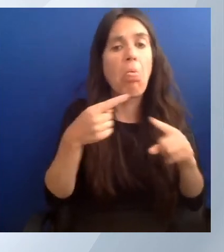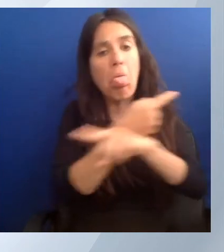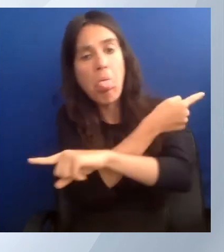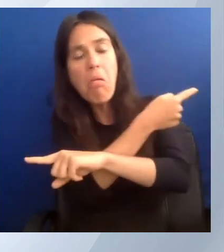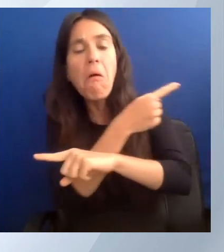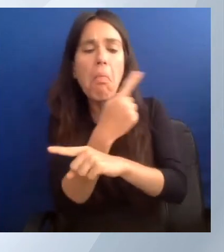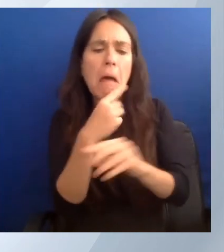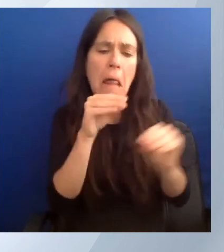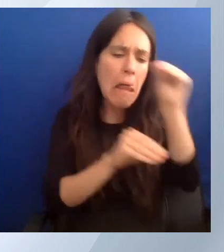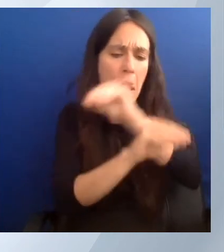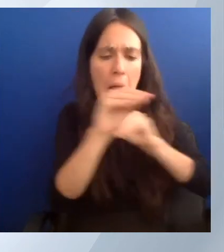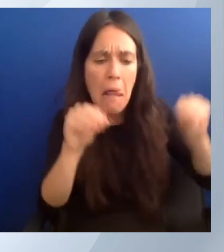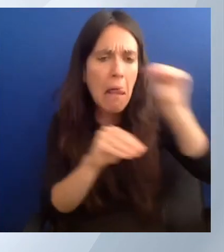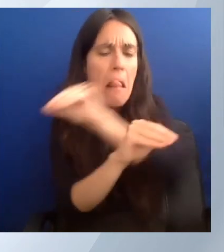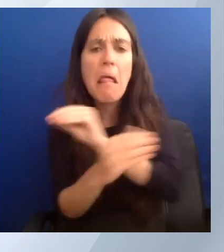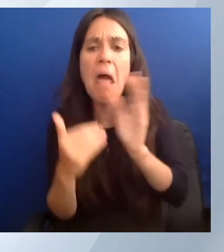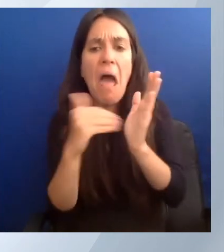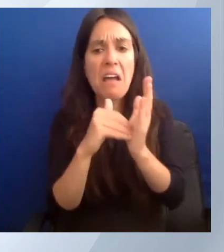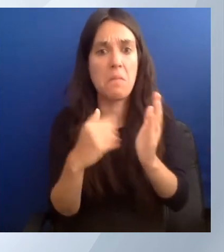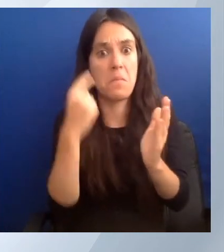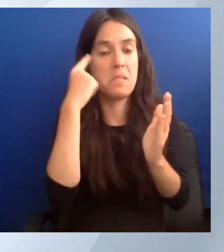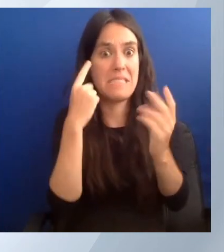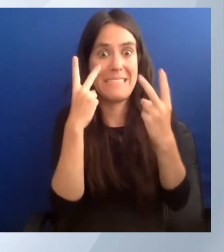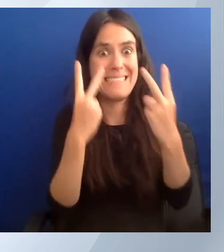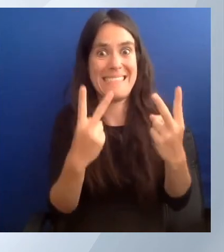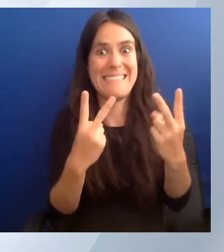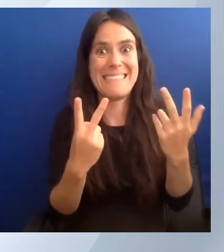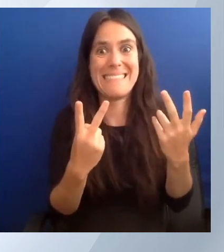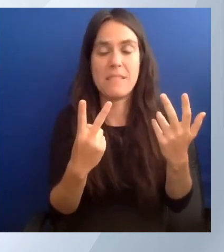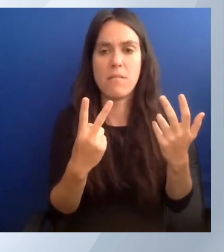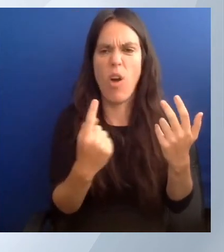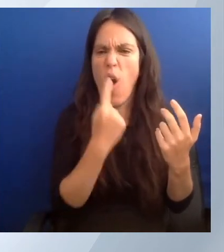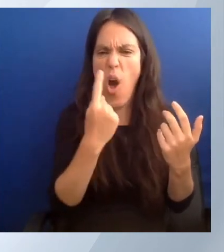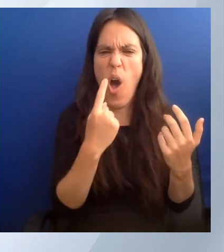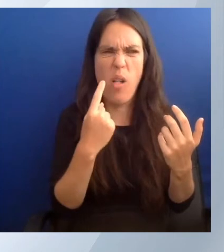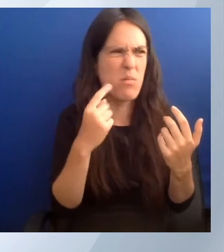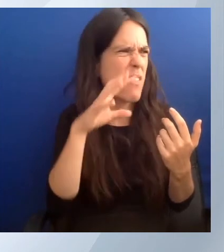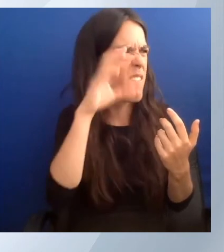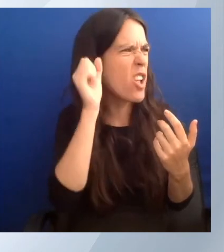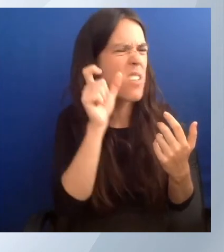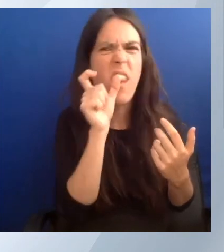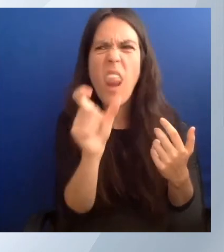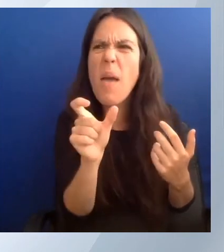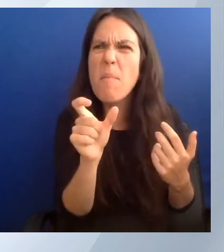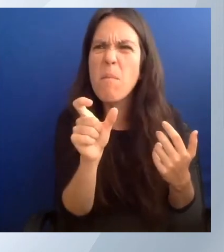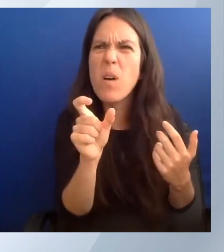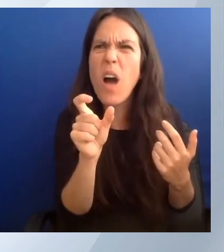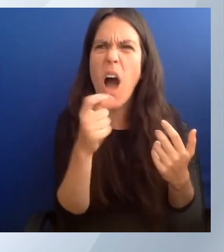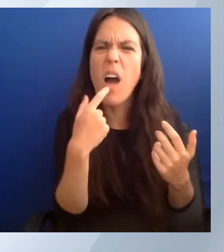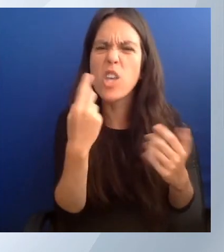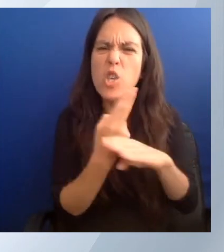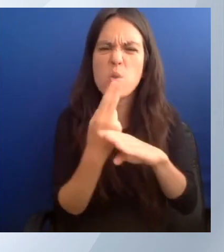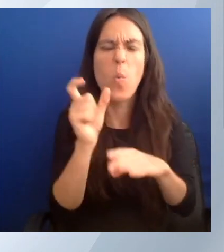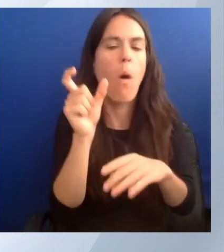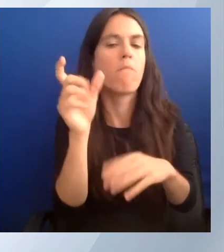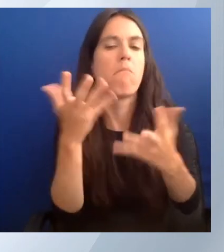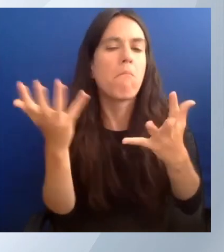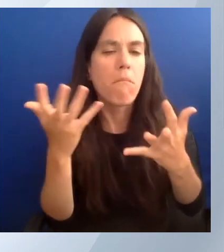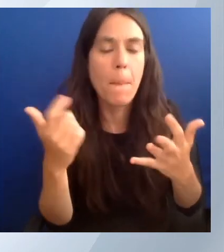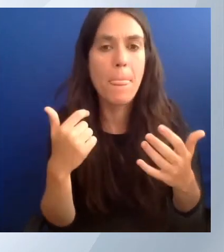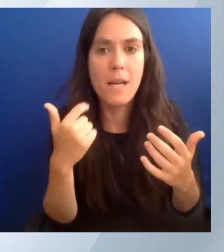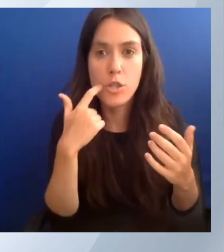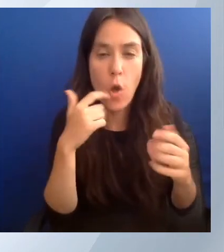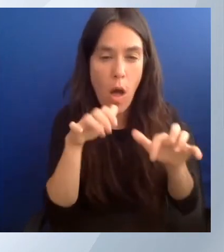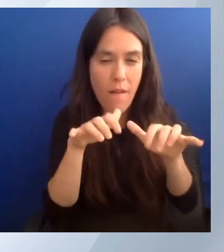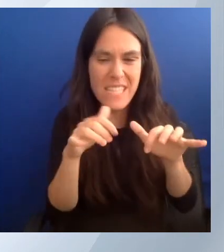Azure cost calculator, pricing calculator, I always forget the exact name, in order to figure out exactly what I needed to do in order to get